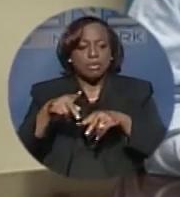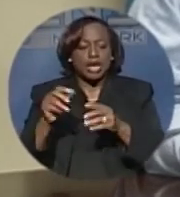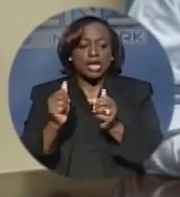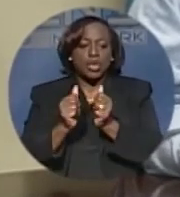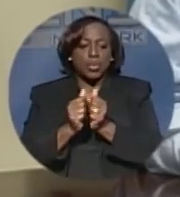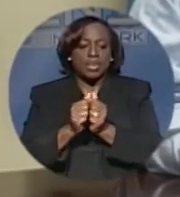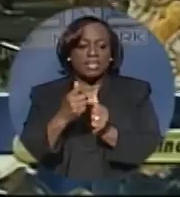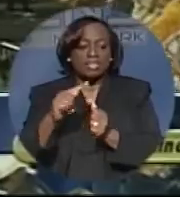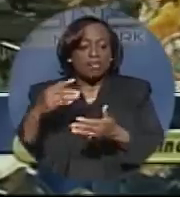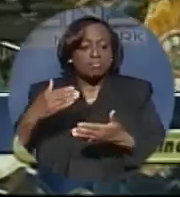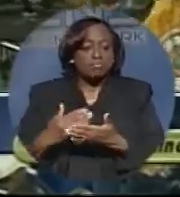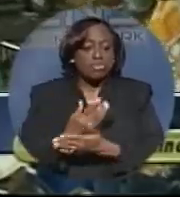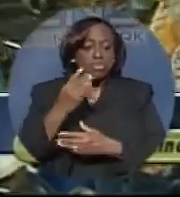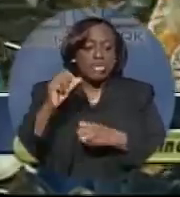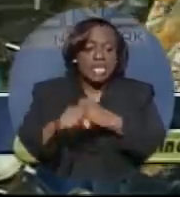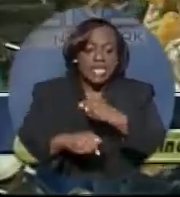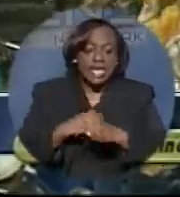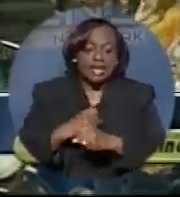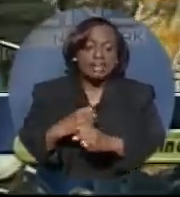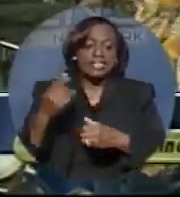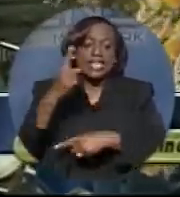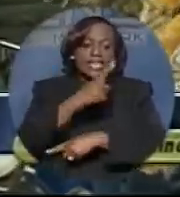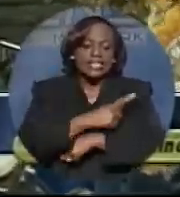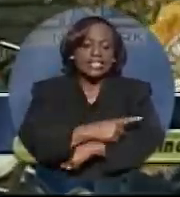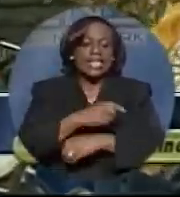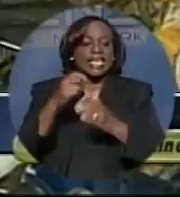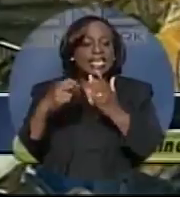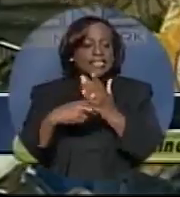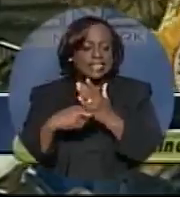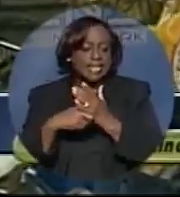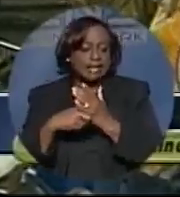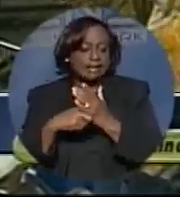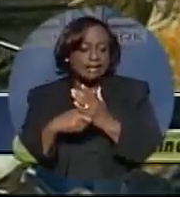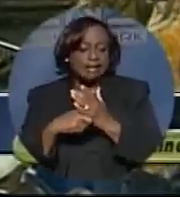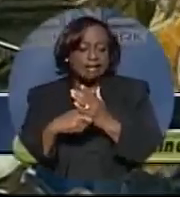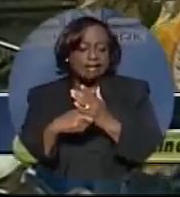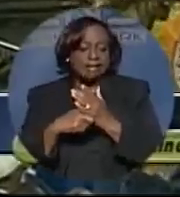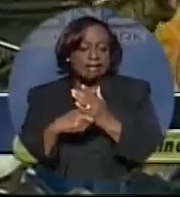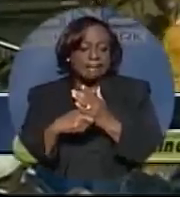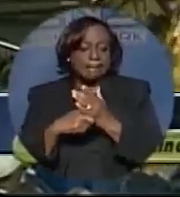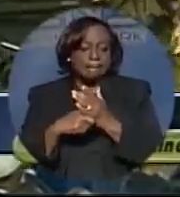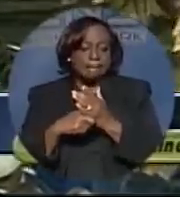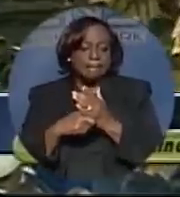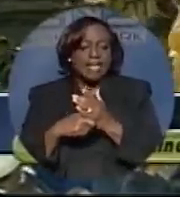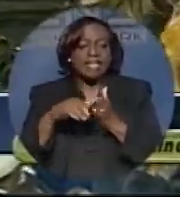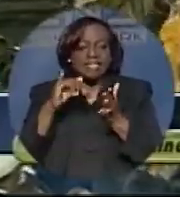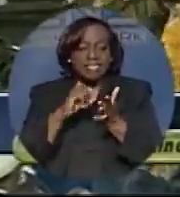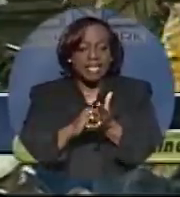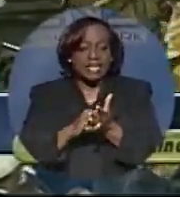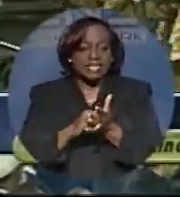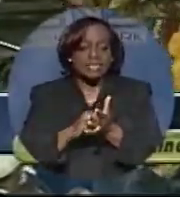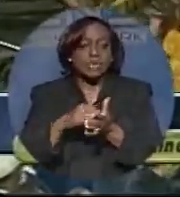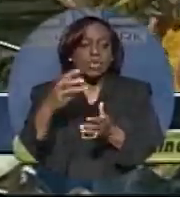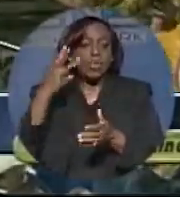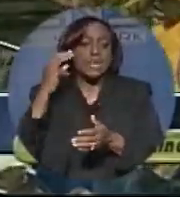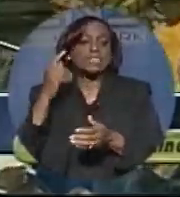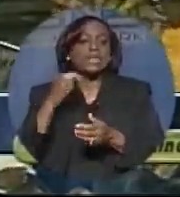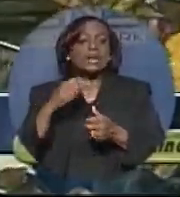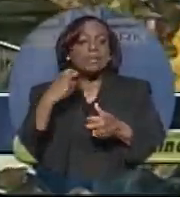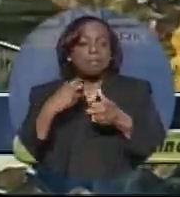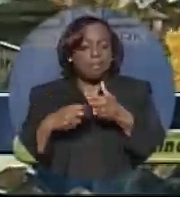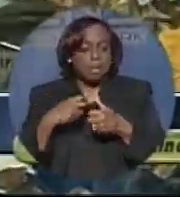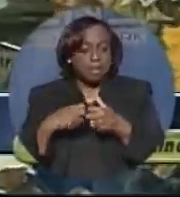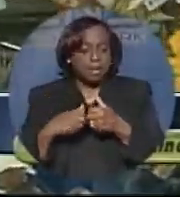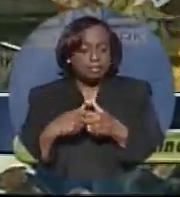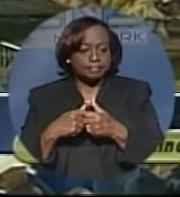may not have caught it, and therefore that would attribute the problems where people thought there was duplicate seating. But what they